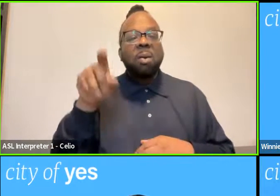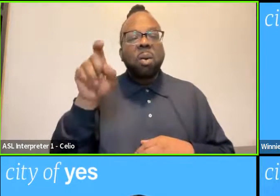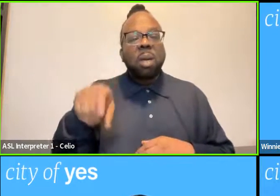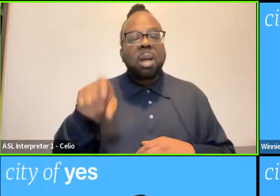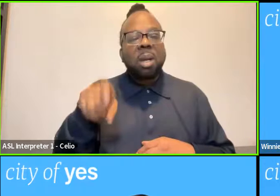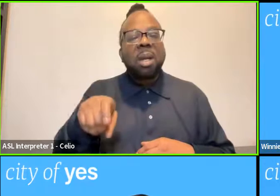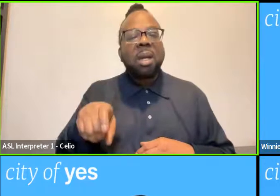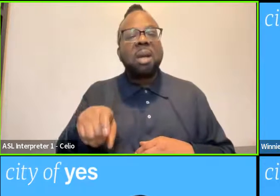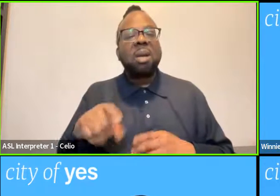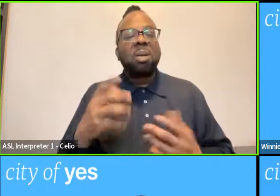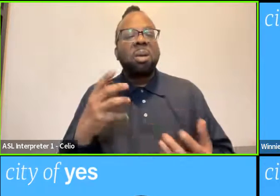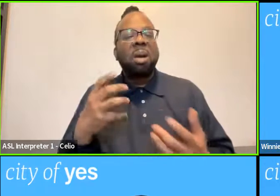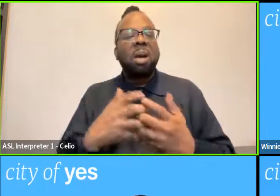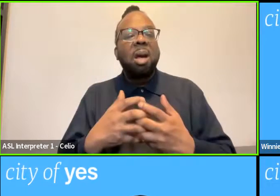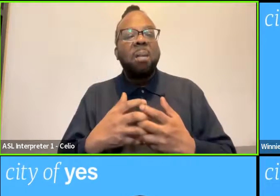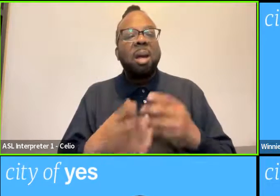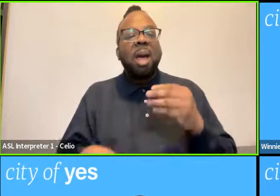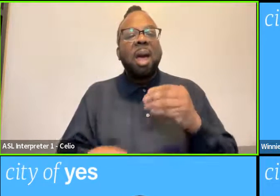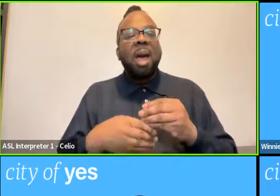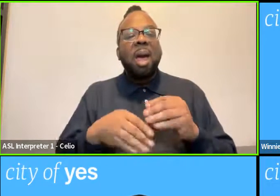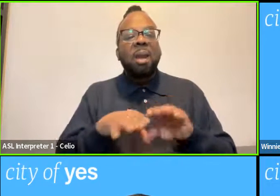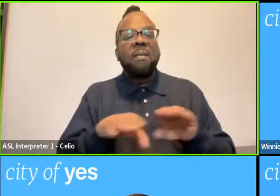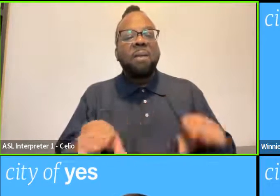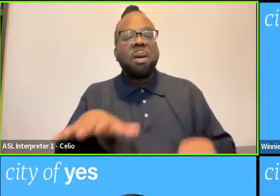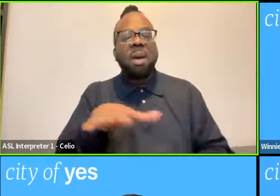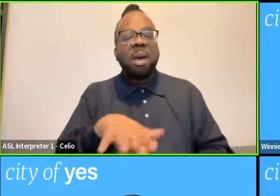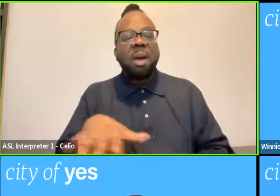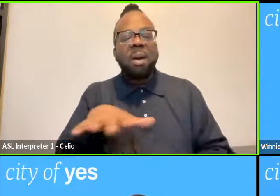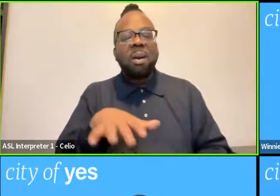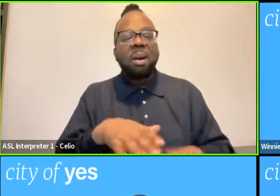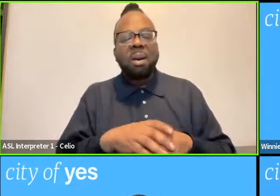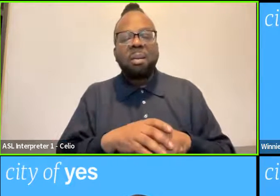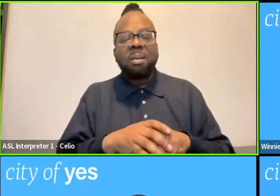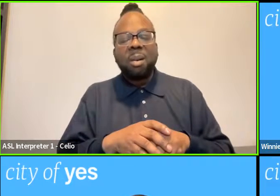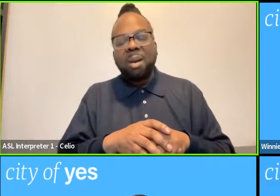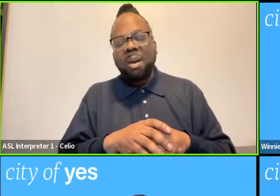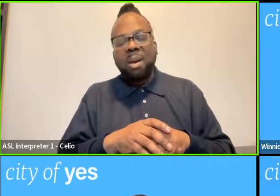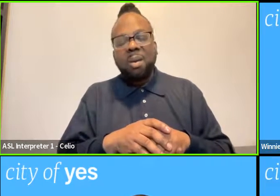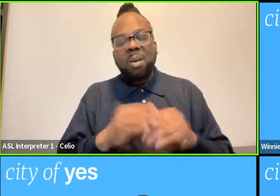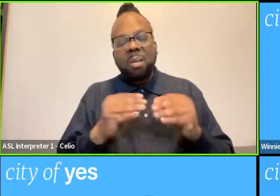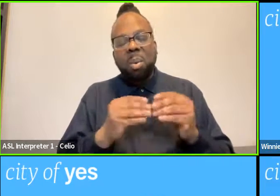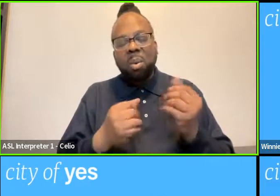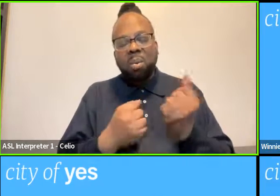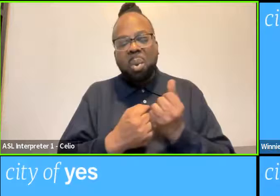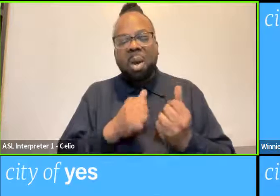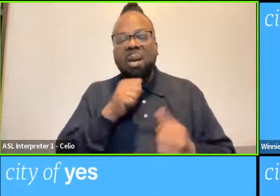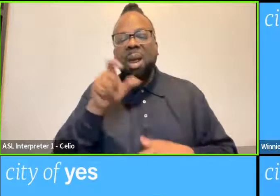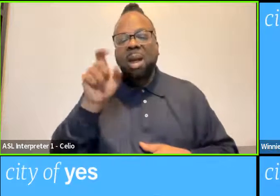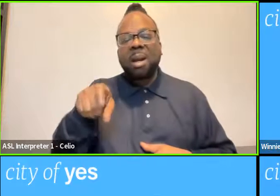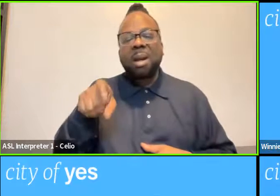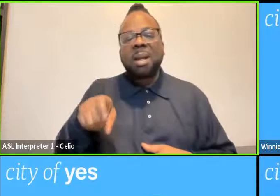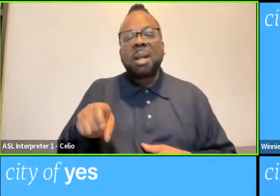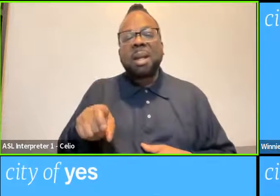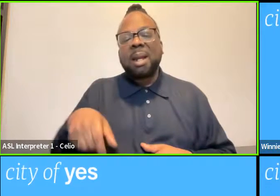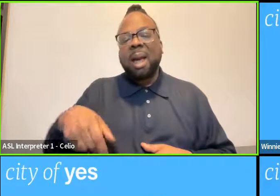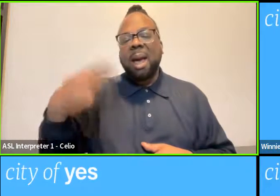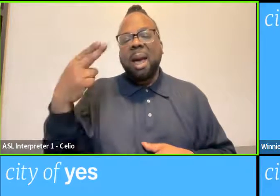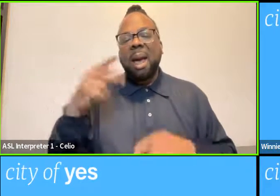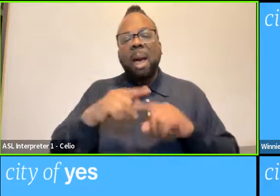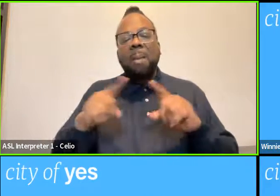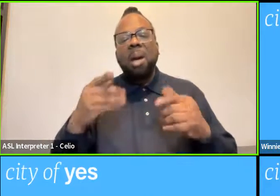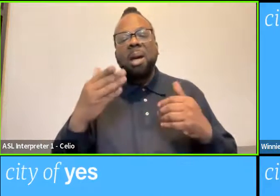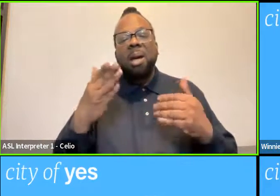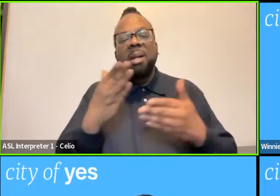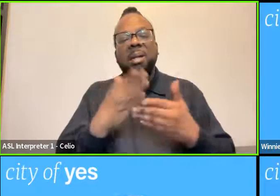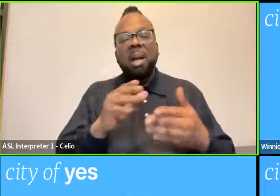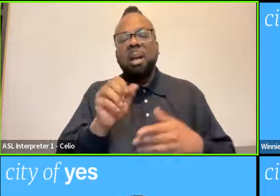to accommodate the additional floor area we're giving for developments that are doing affordable or supportive. We may not necessarily need that height, but there's some sites that are